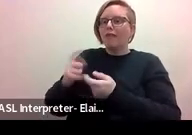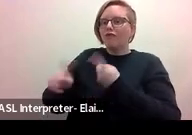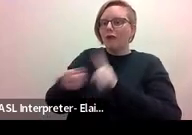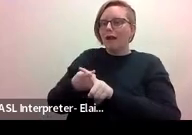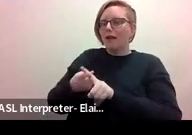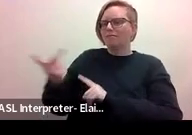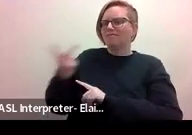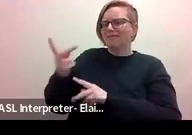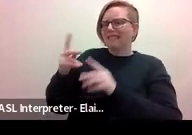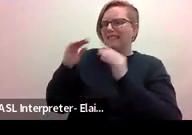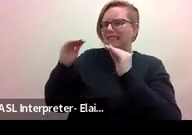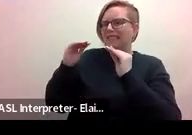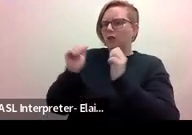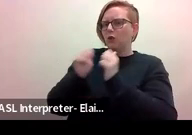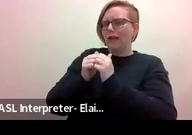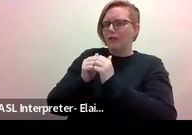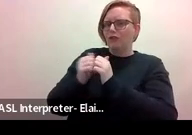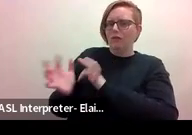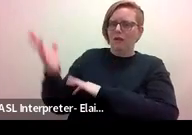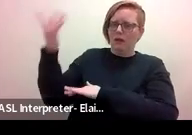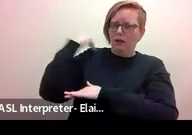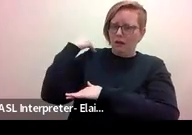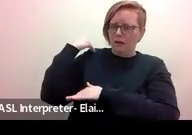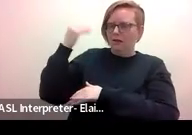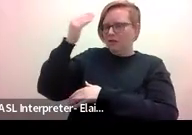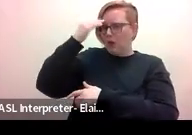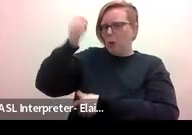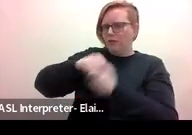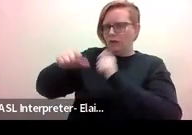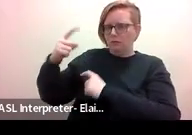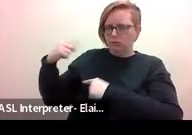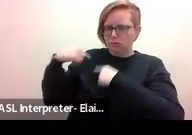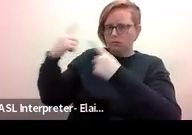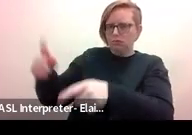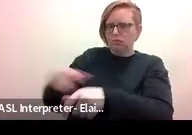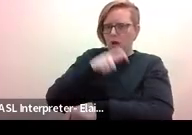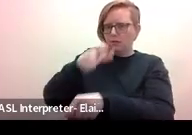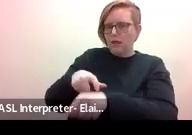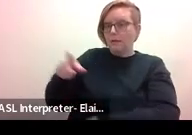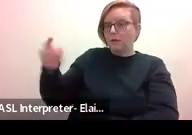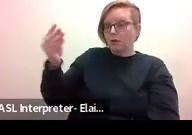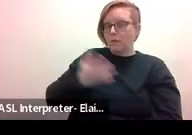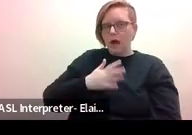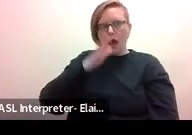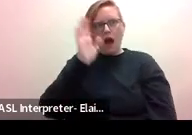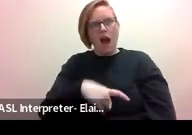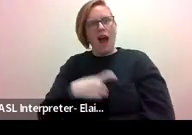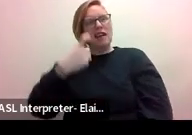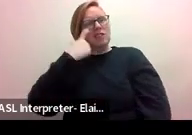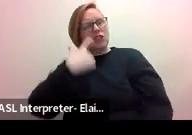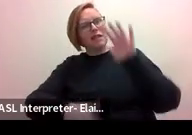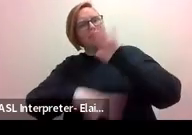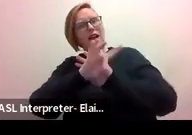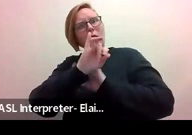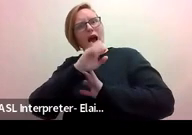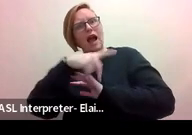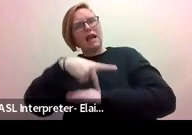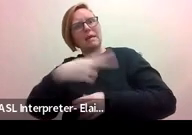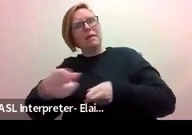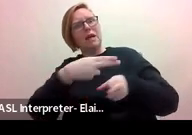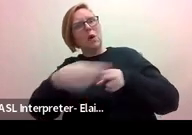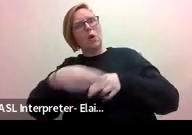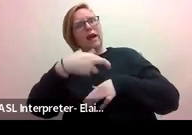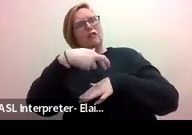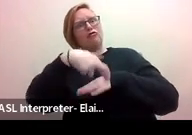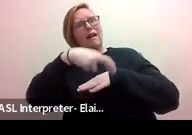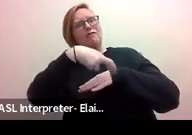her forever. And she said to me, I just found your IEP quick reference document. I'm like, well, what do you mean you just found